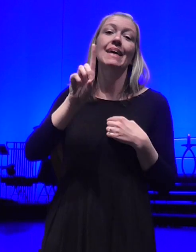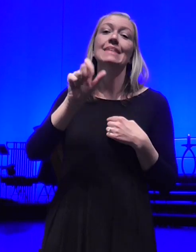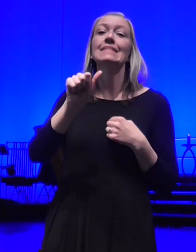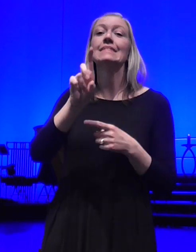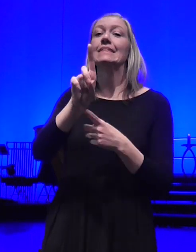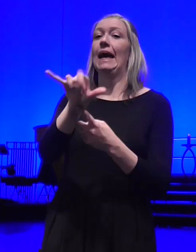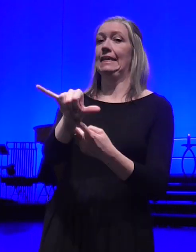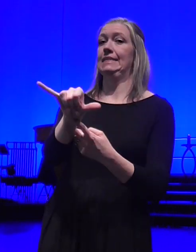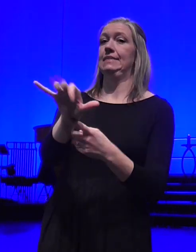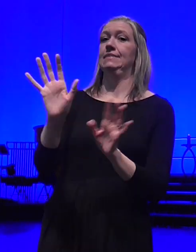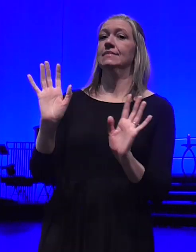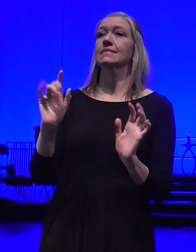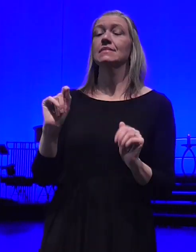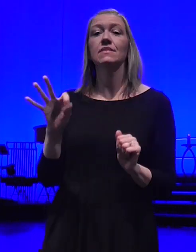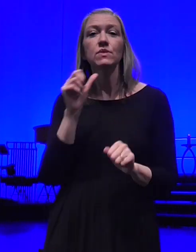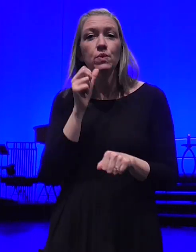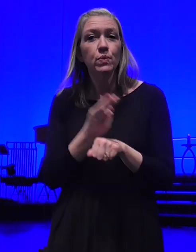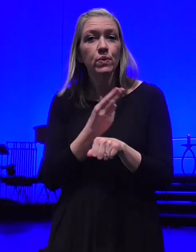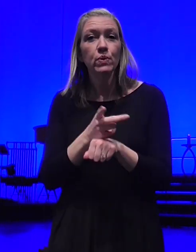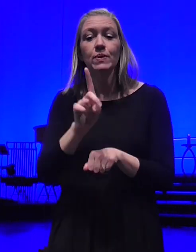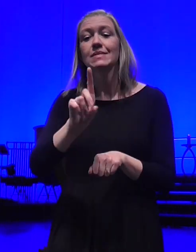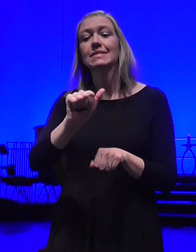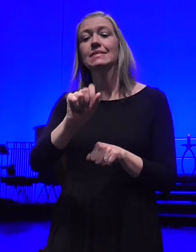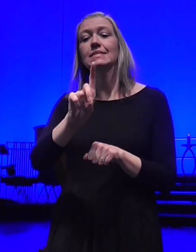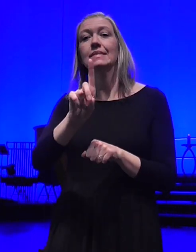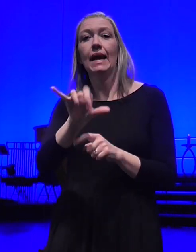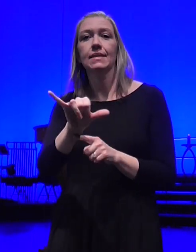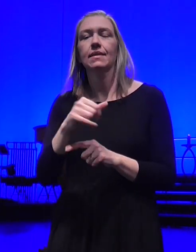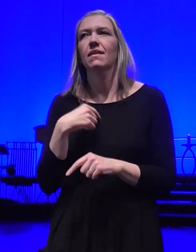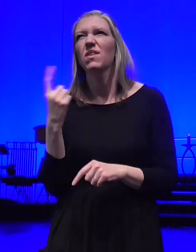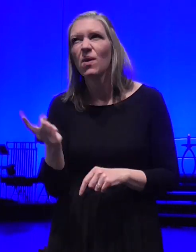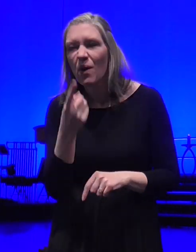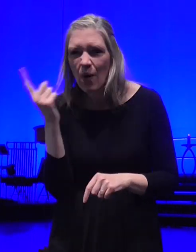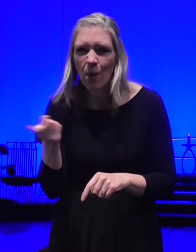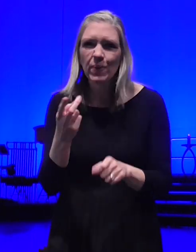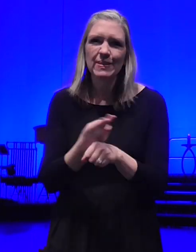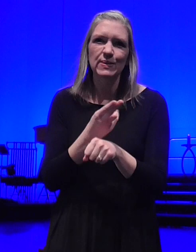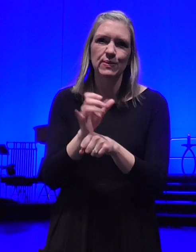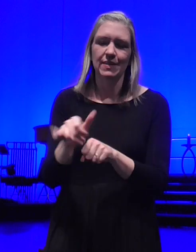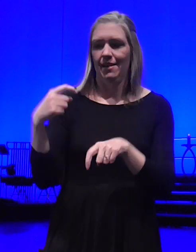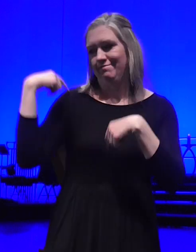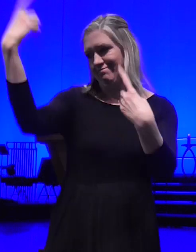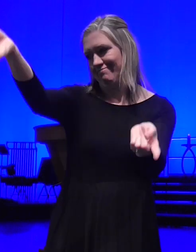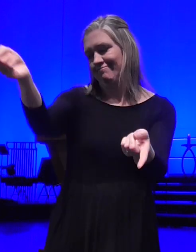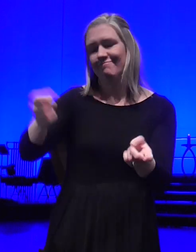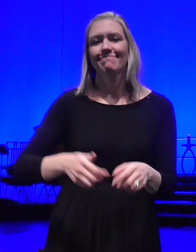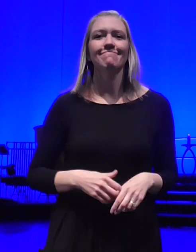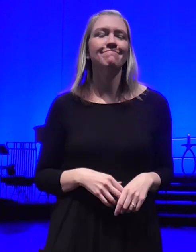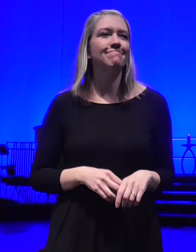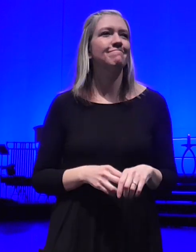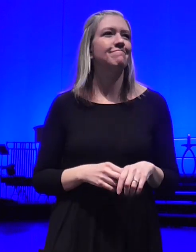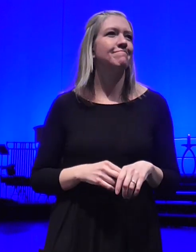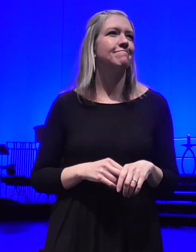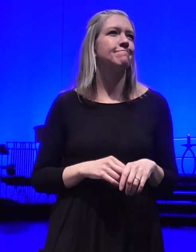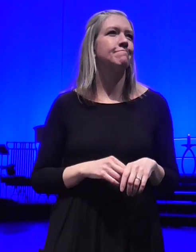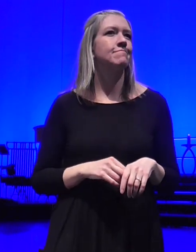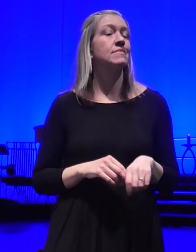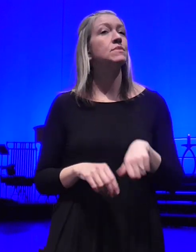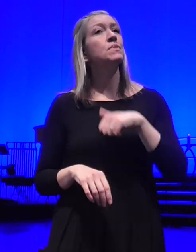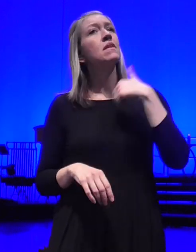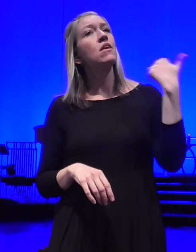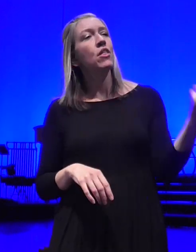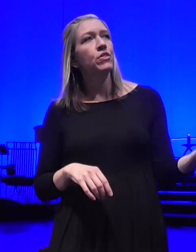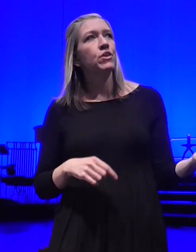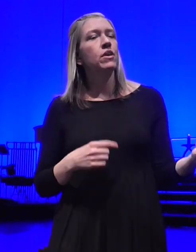For those of you who don't use that term, I have always referred to him as daddy. So the other thing